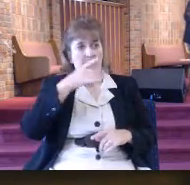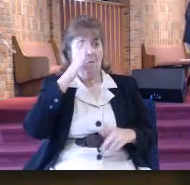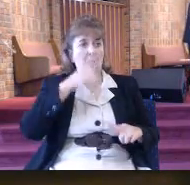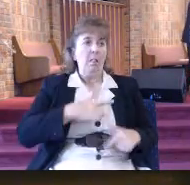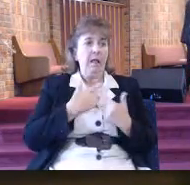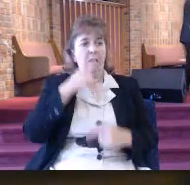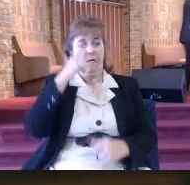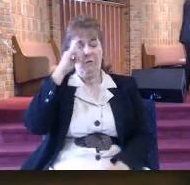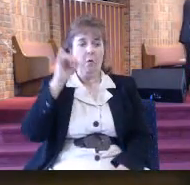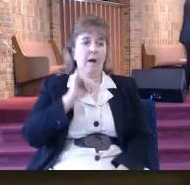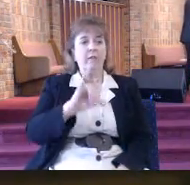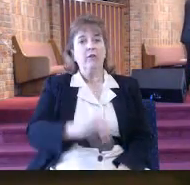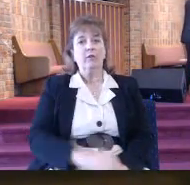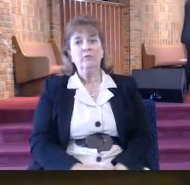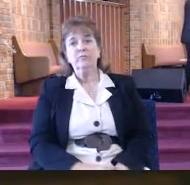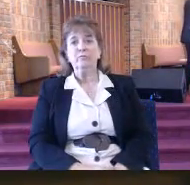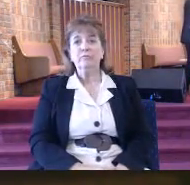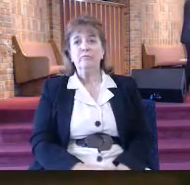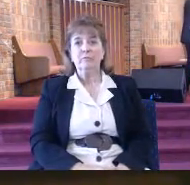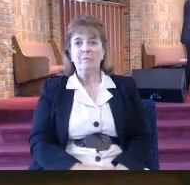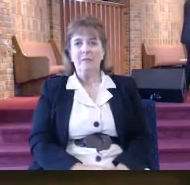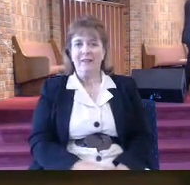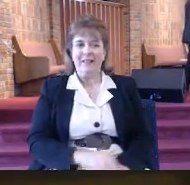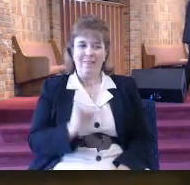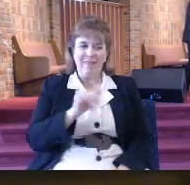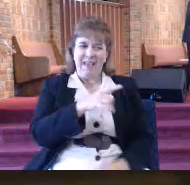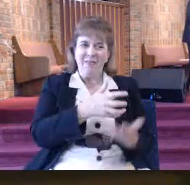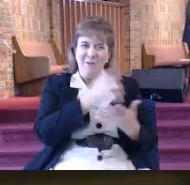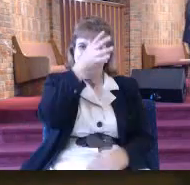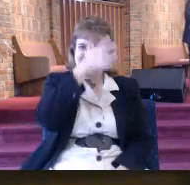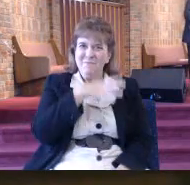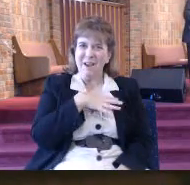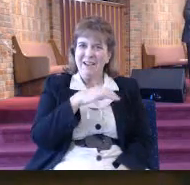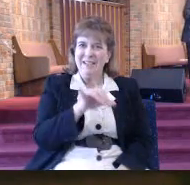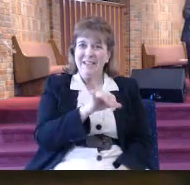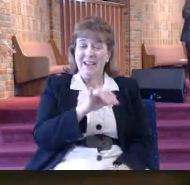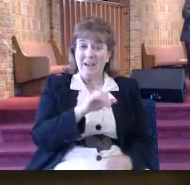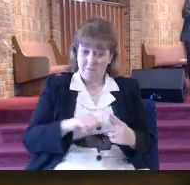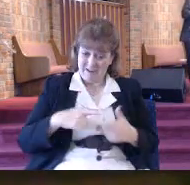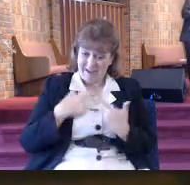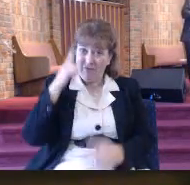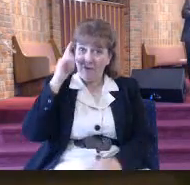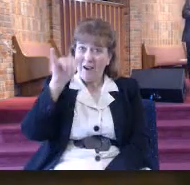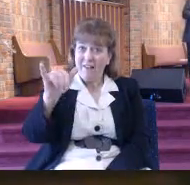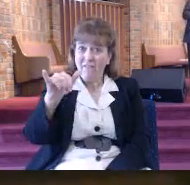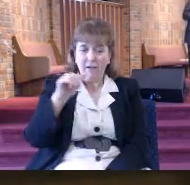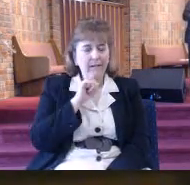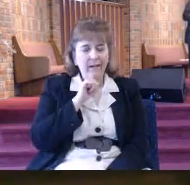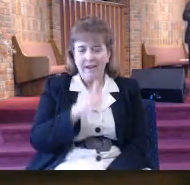And that was the problem of this man. And we're not going to live forever.